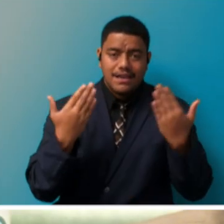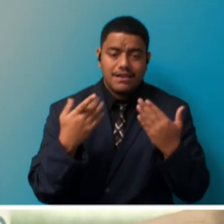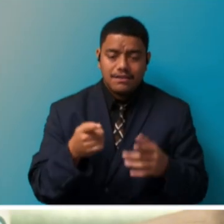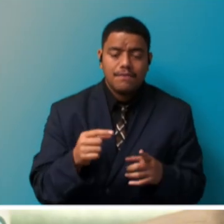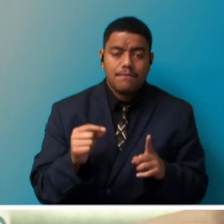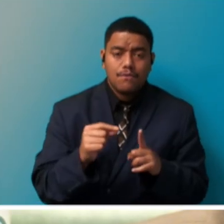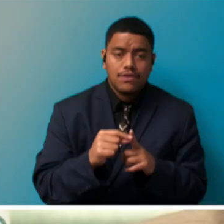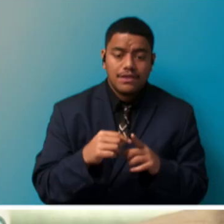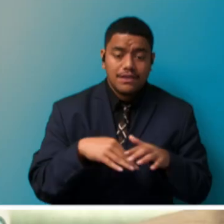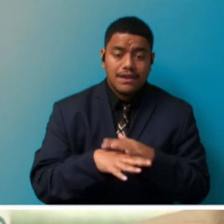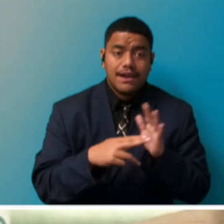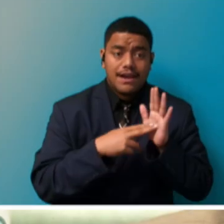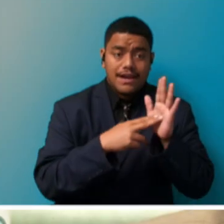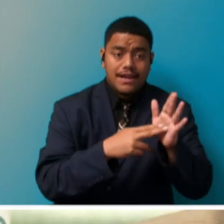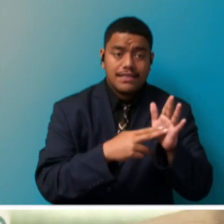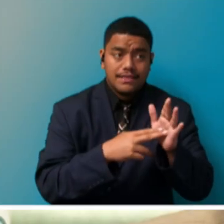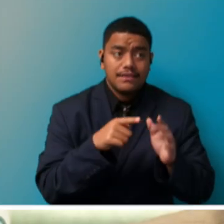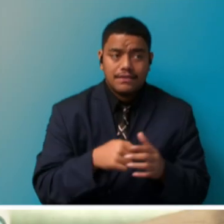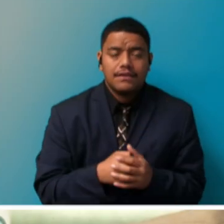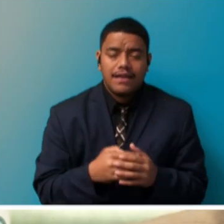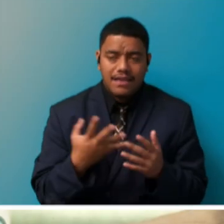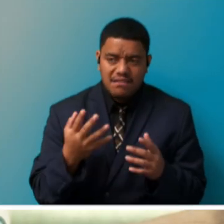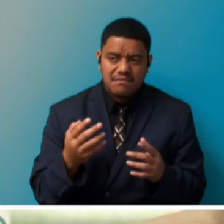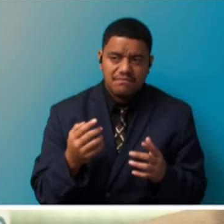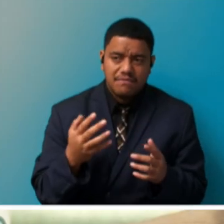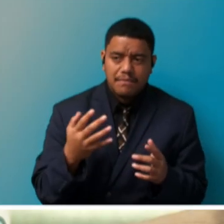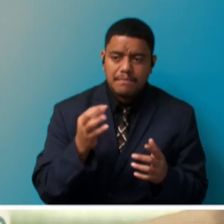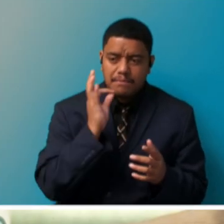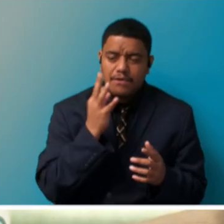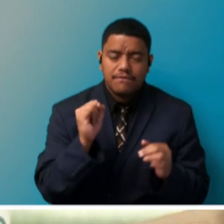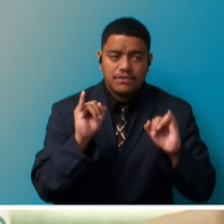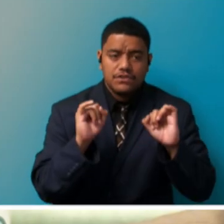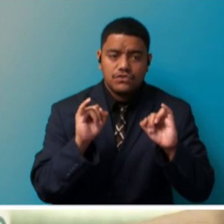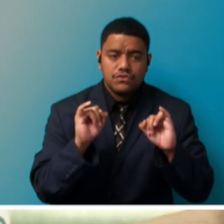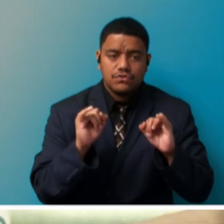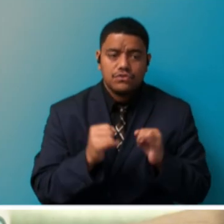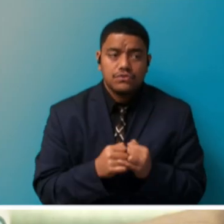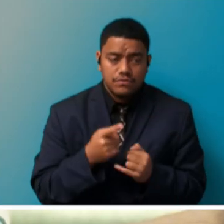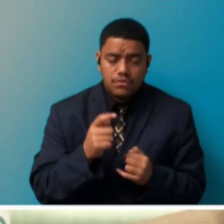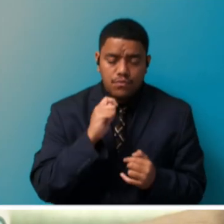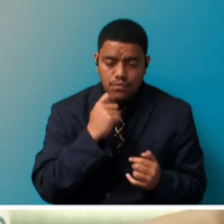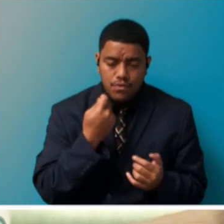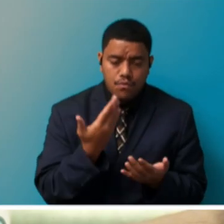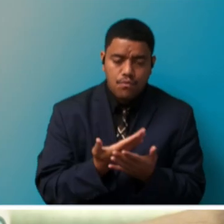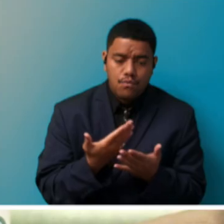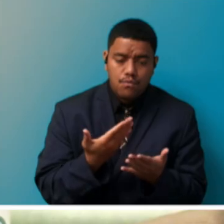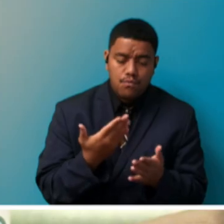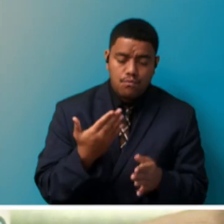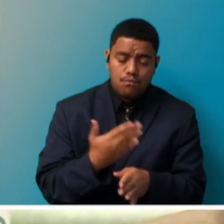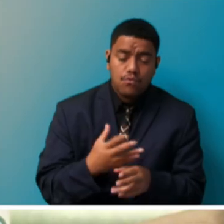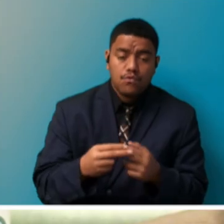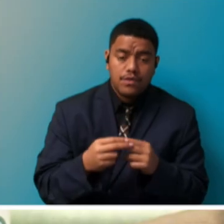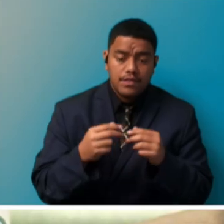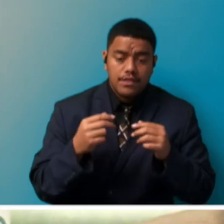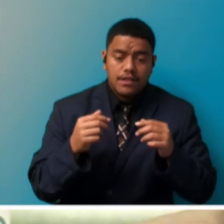of Nandi, which is a bit of an issue. So we will be working hand in hand with the Ministry of Agriculture, the MPI in New